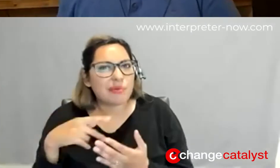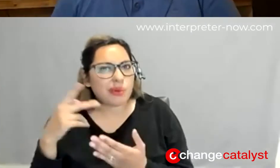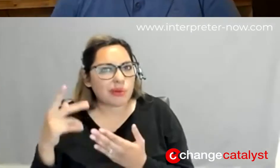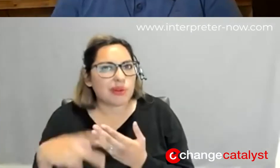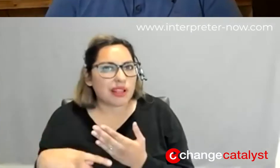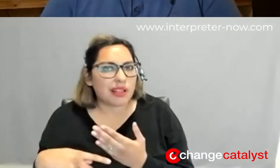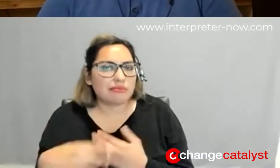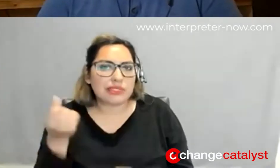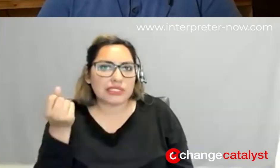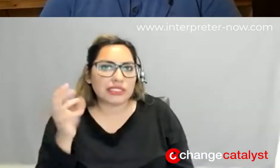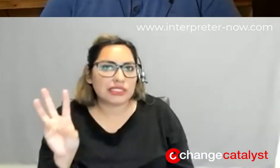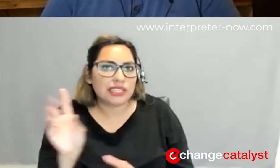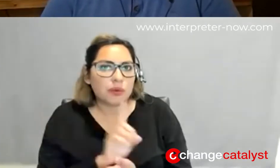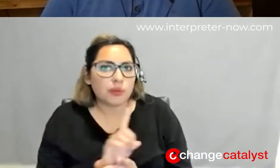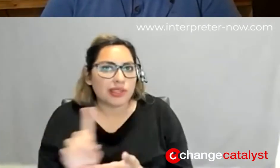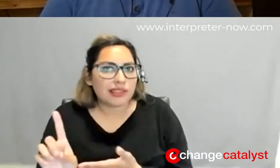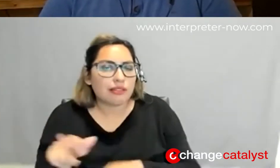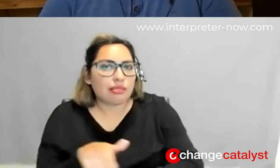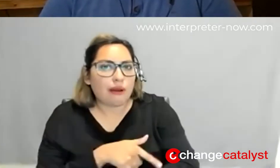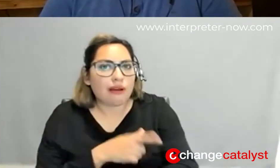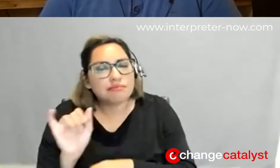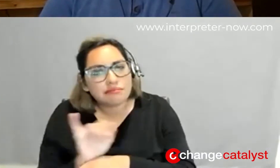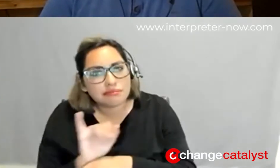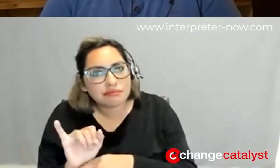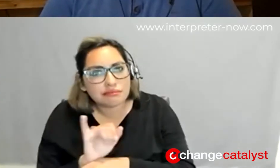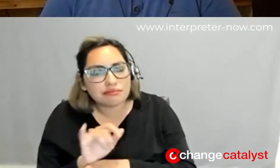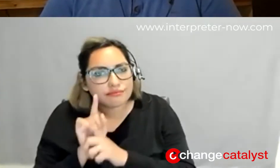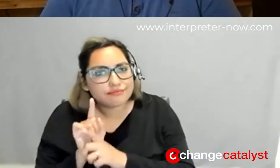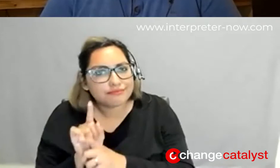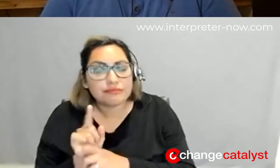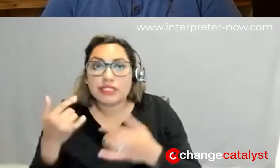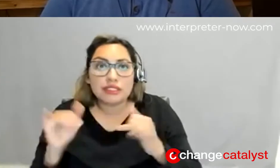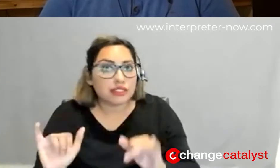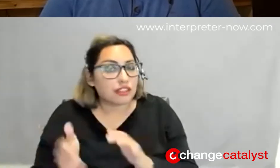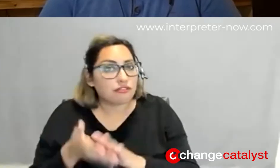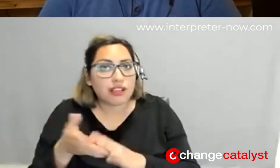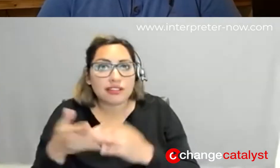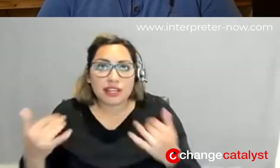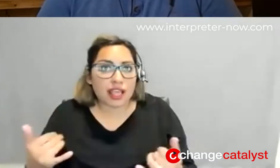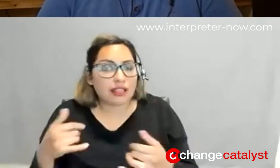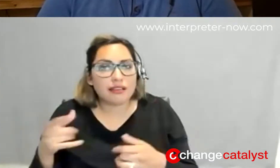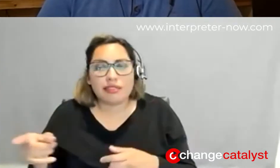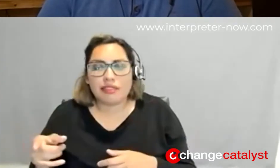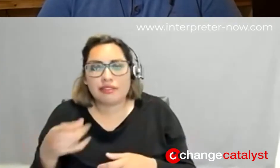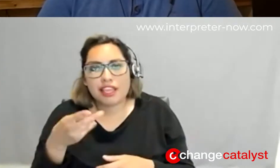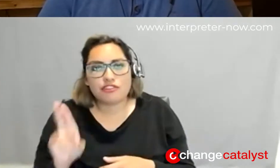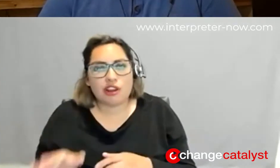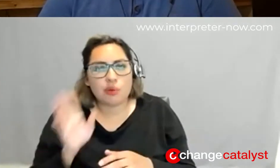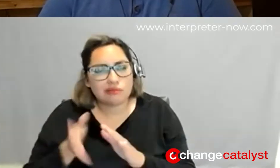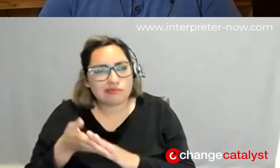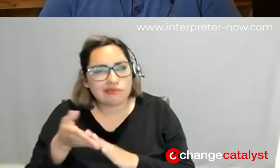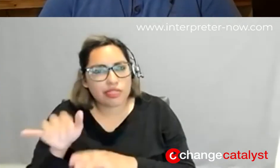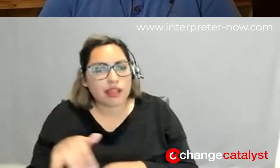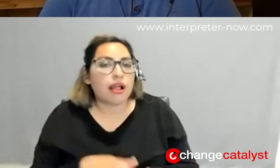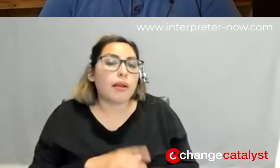a 16-week apprenticeship, which still runs today and is owned by the HR department. But the essence